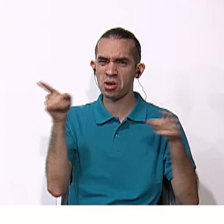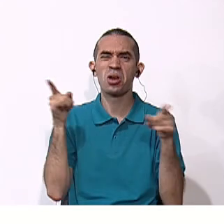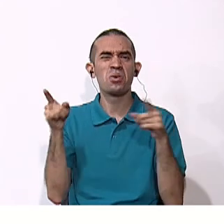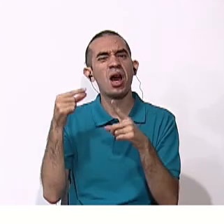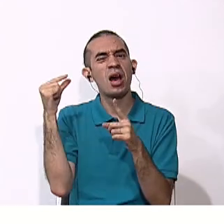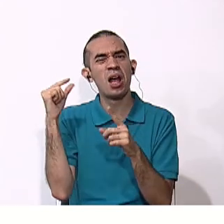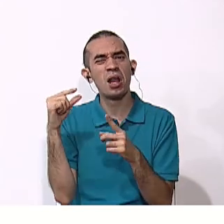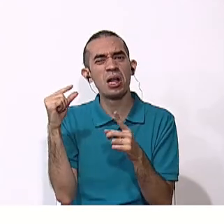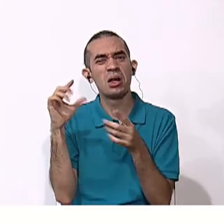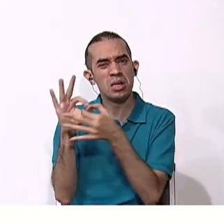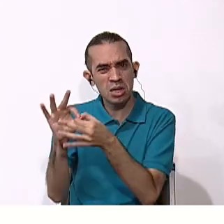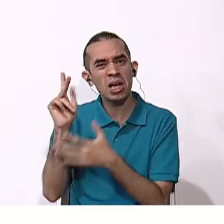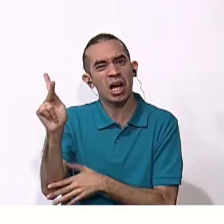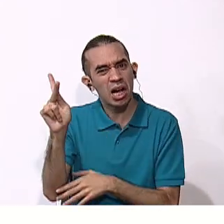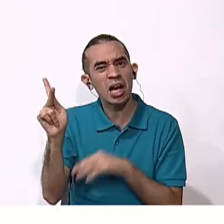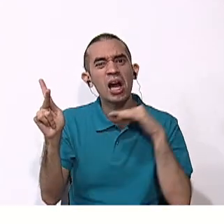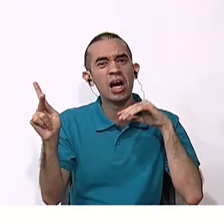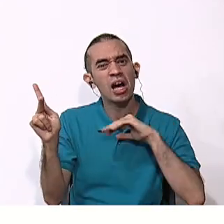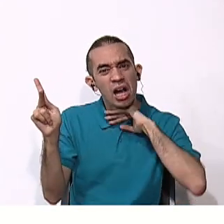What is the sound k?